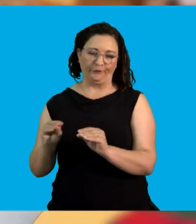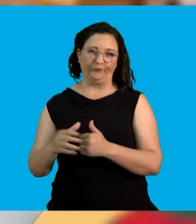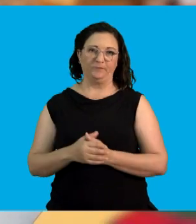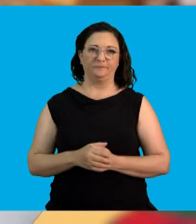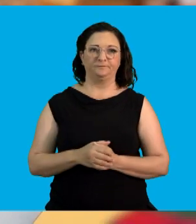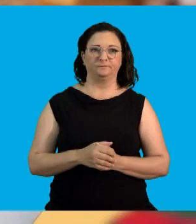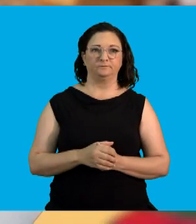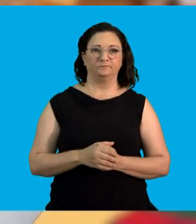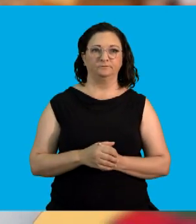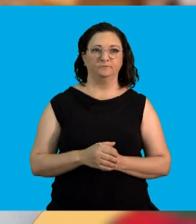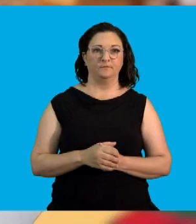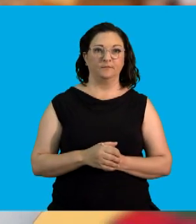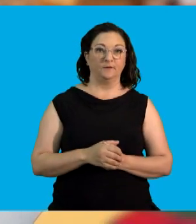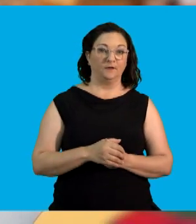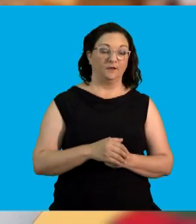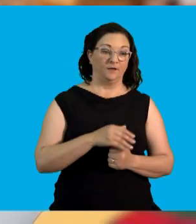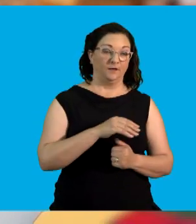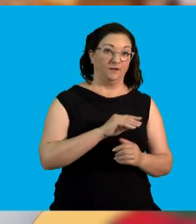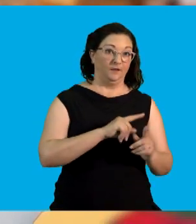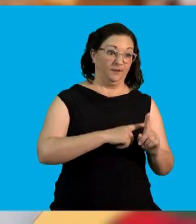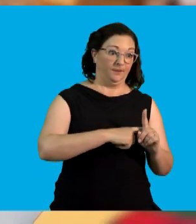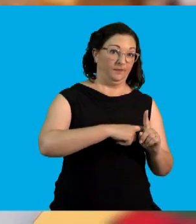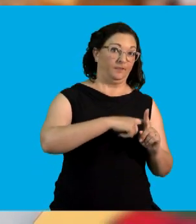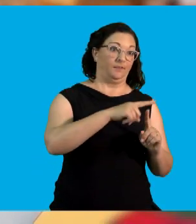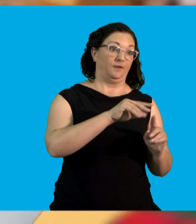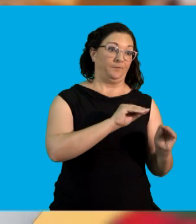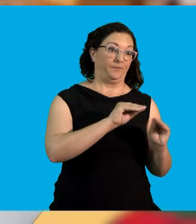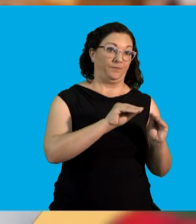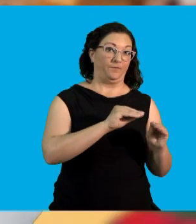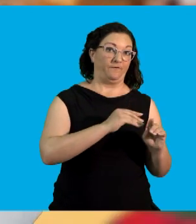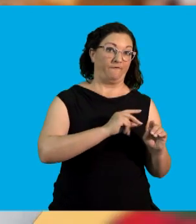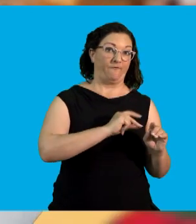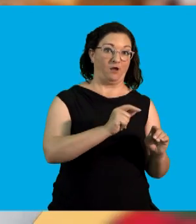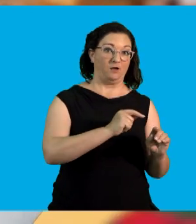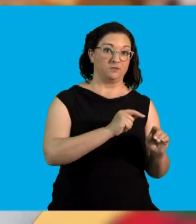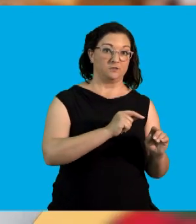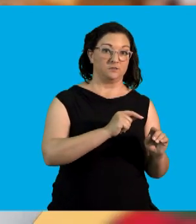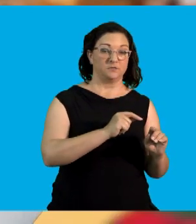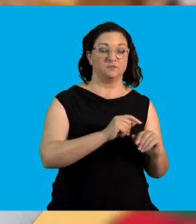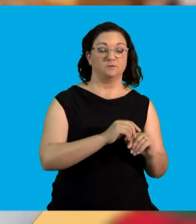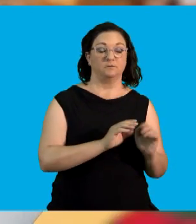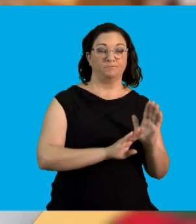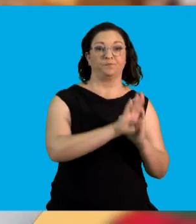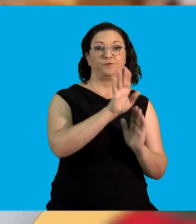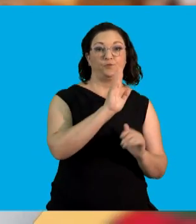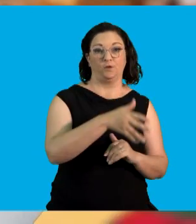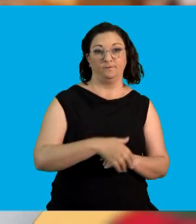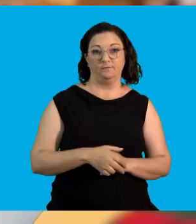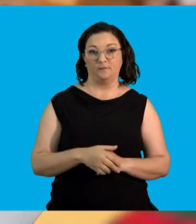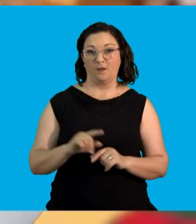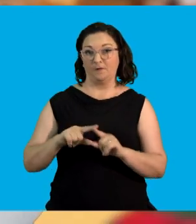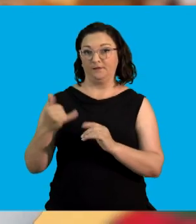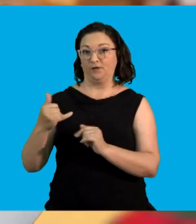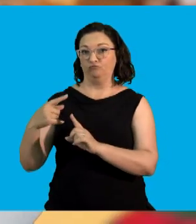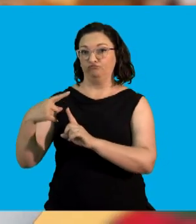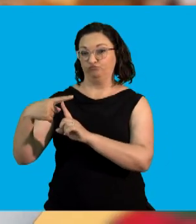That is, if we increase the temperature, they're going to move faster and faster, meaning that the kinetic energy of those particles is going to increase.